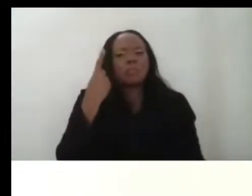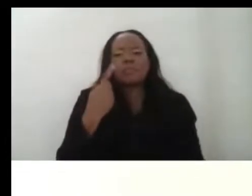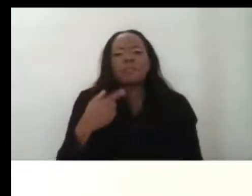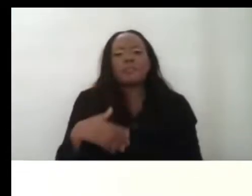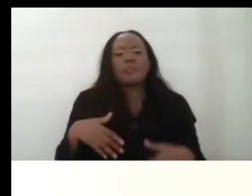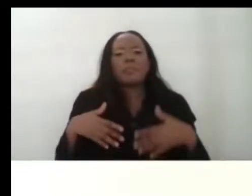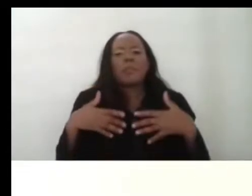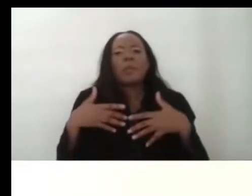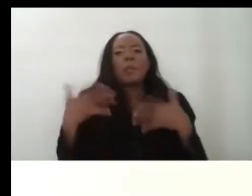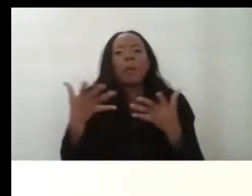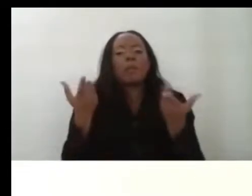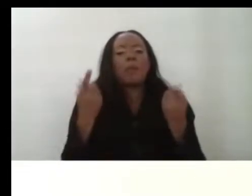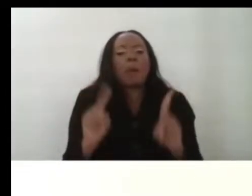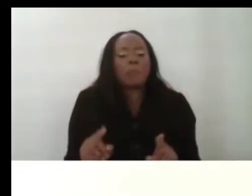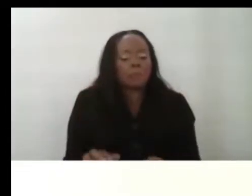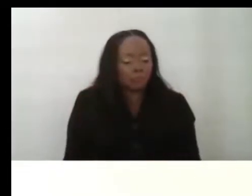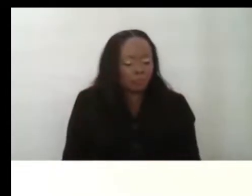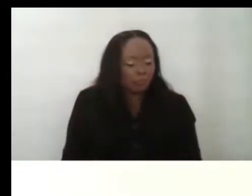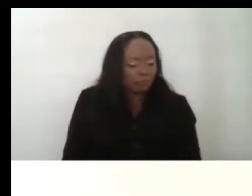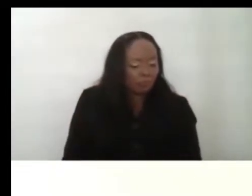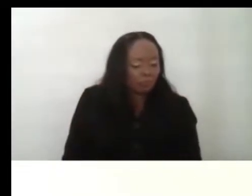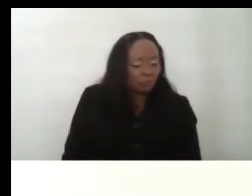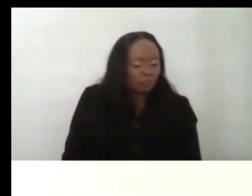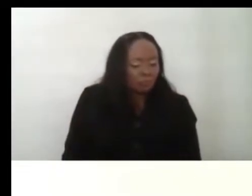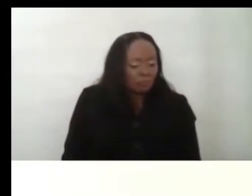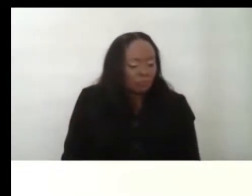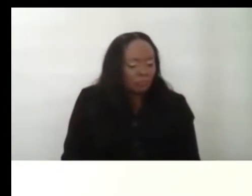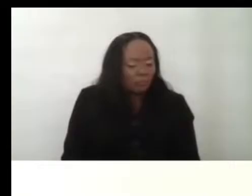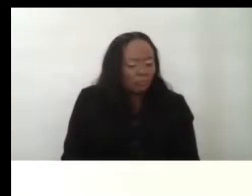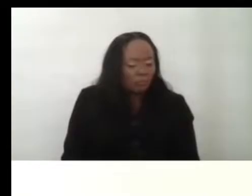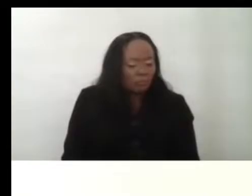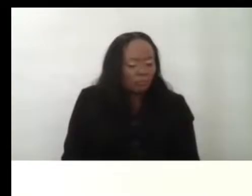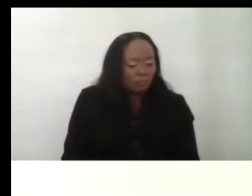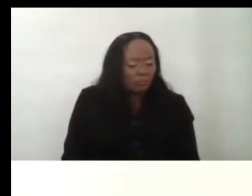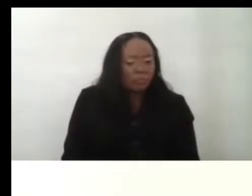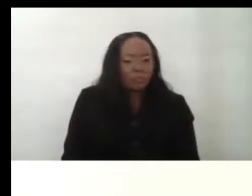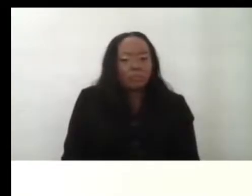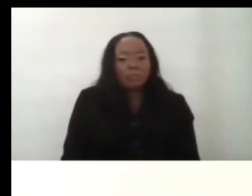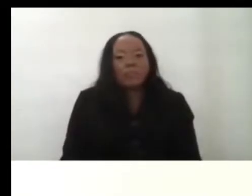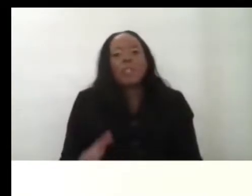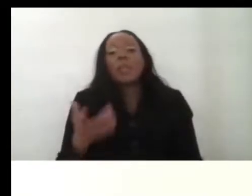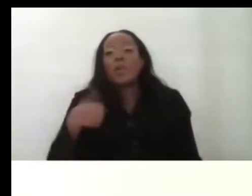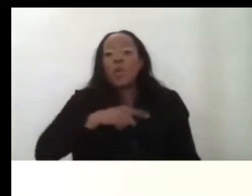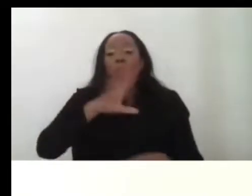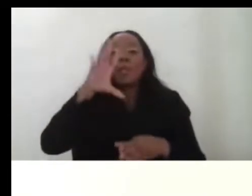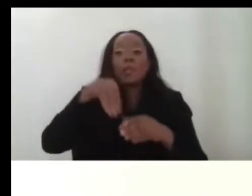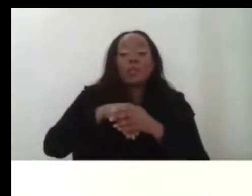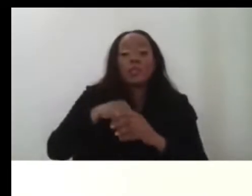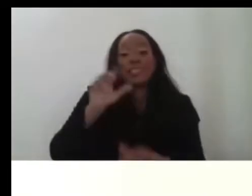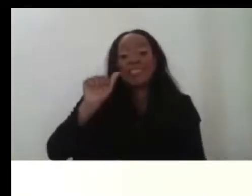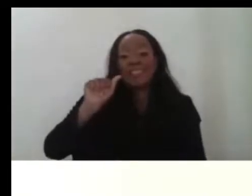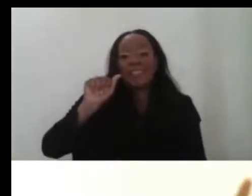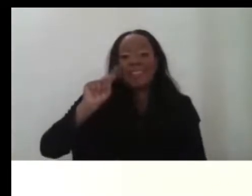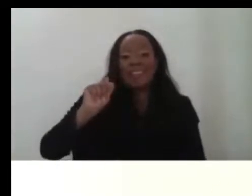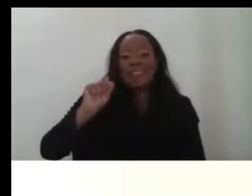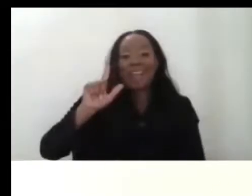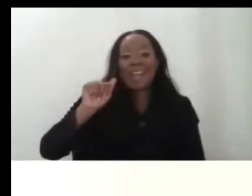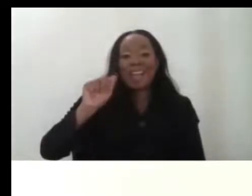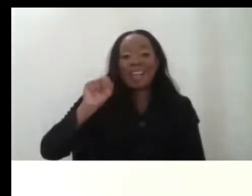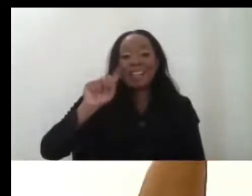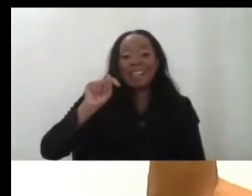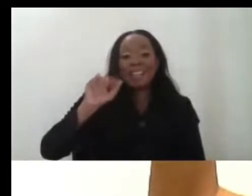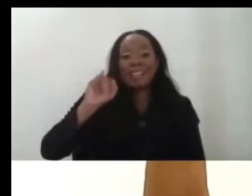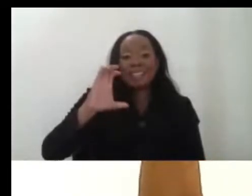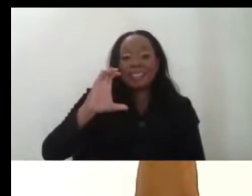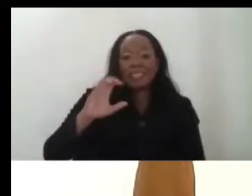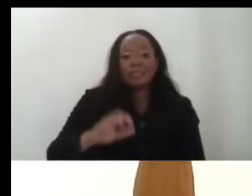stuff here. What I showed you in the previous slide is the entire Atlantic basin, which includes the Atlantic east of us, the Caribbean Sea, the Gulf of Mexico,